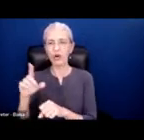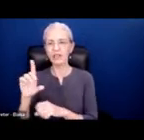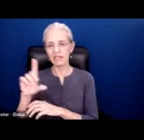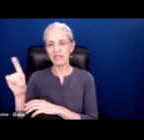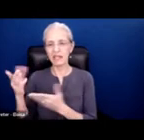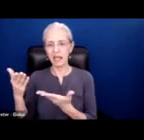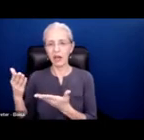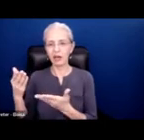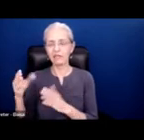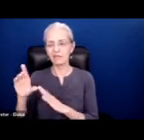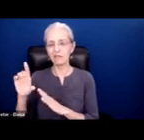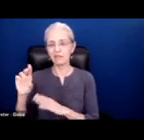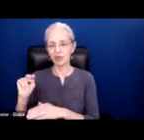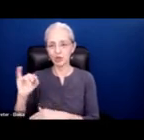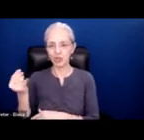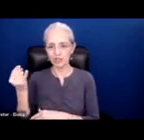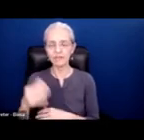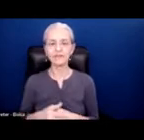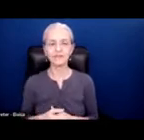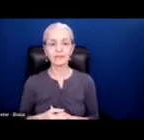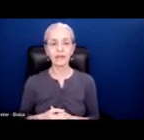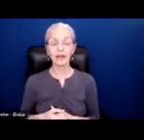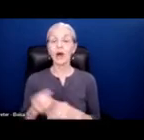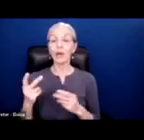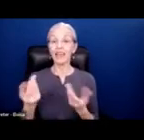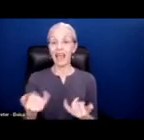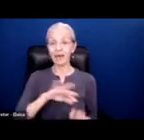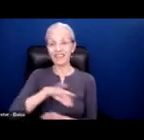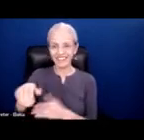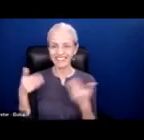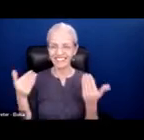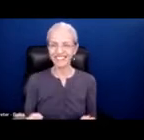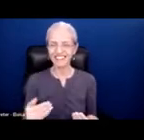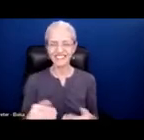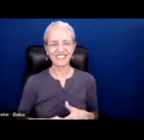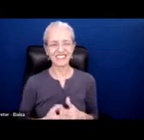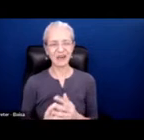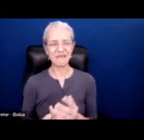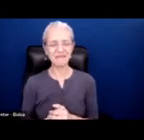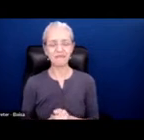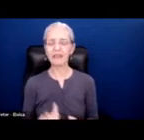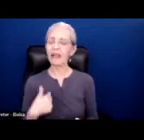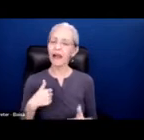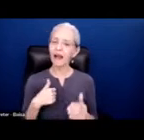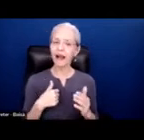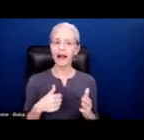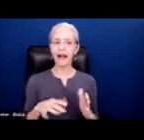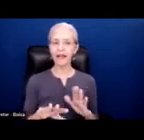Disabilities. So having said that, let's get started. I find in